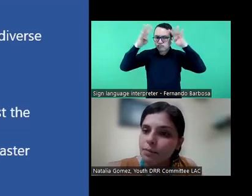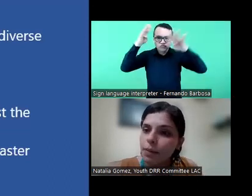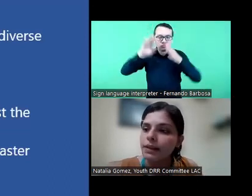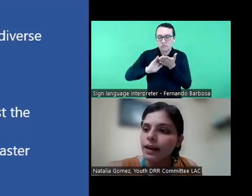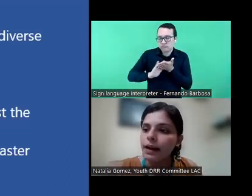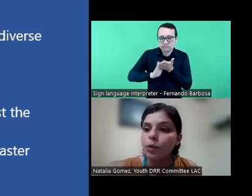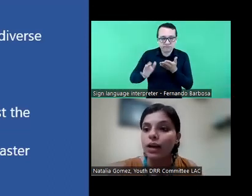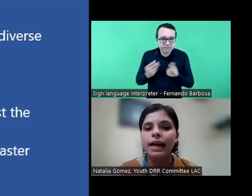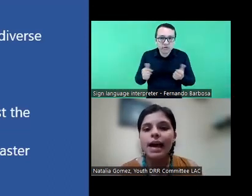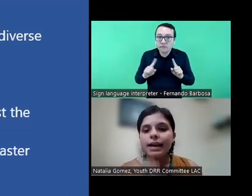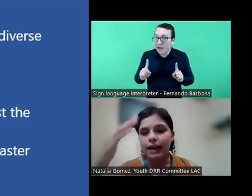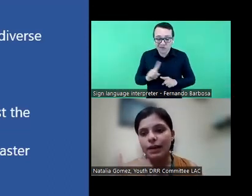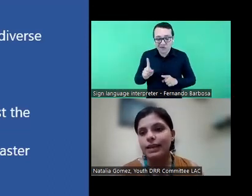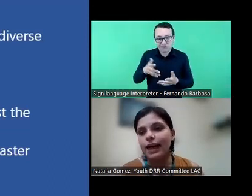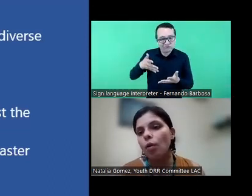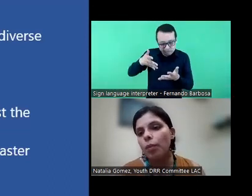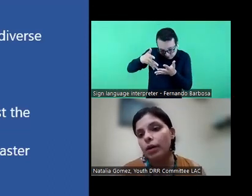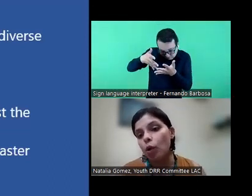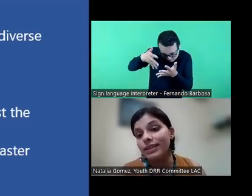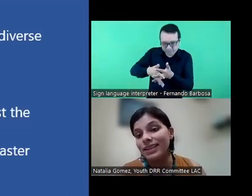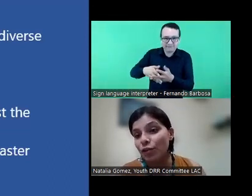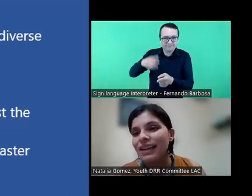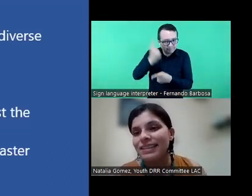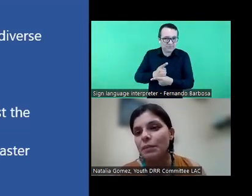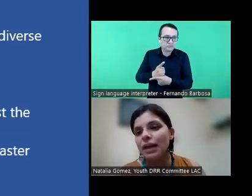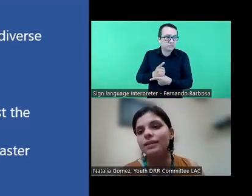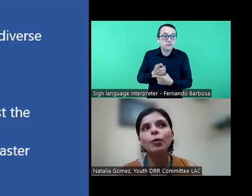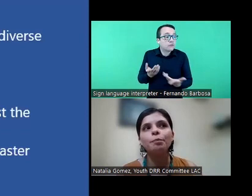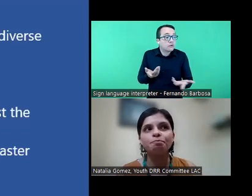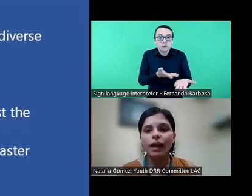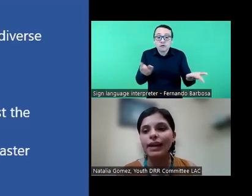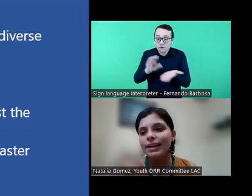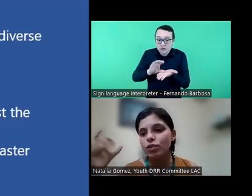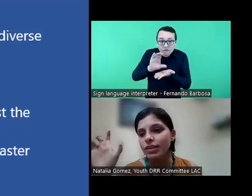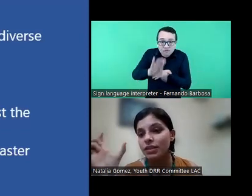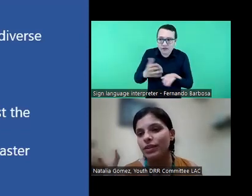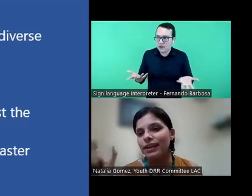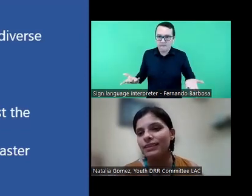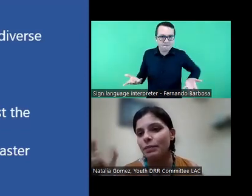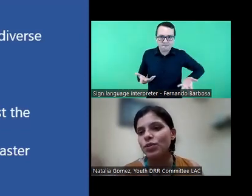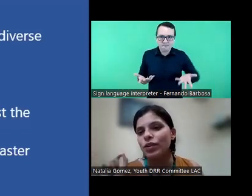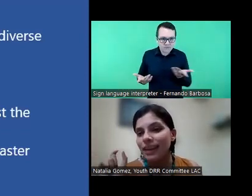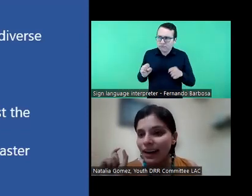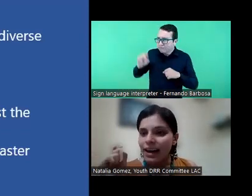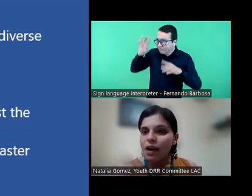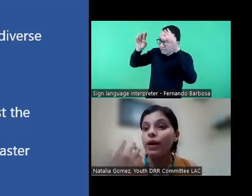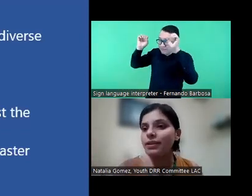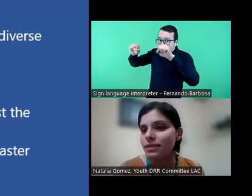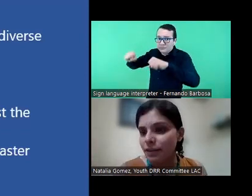solutions. However, many times they are not taken into account because of lack of capacity or lack